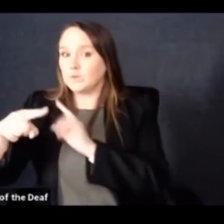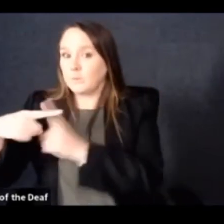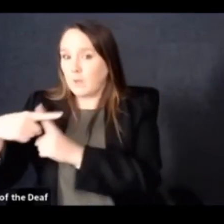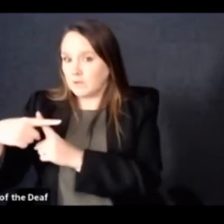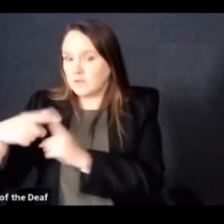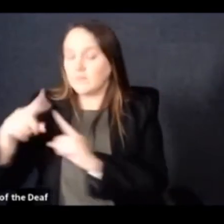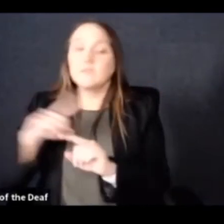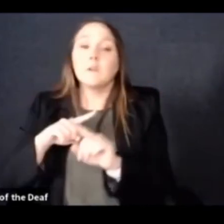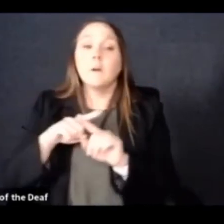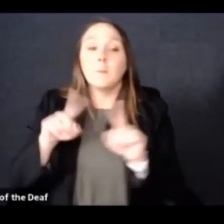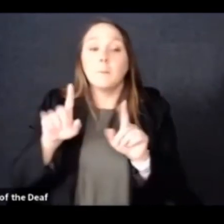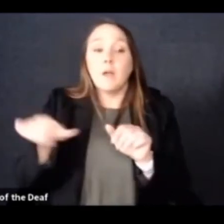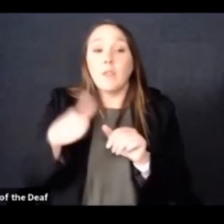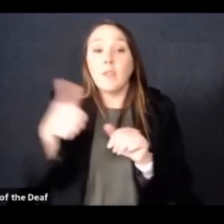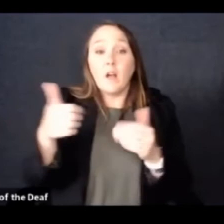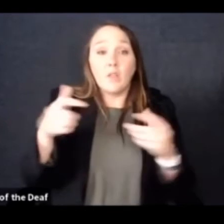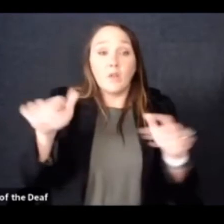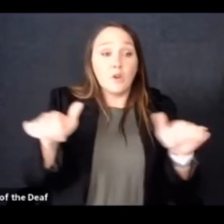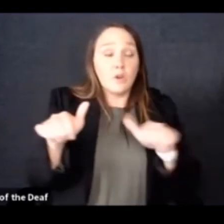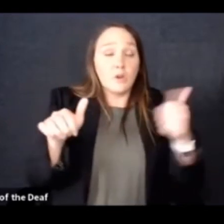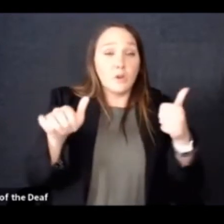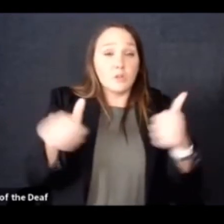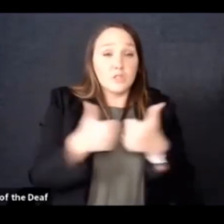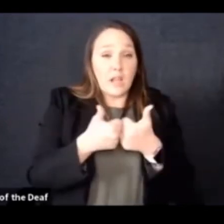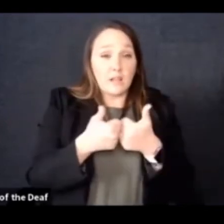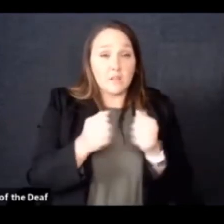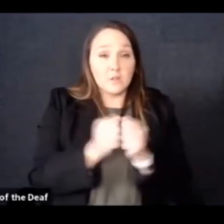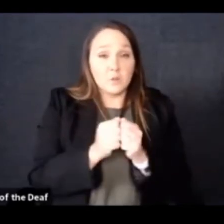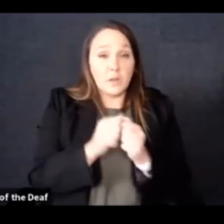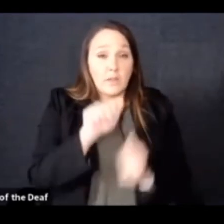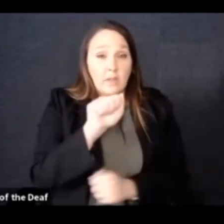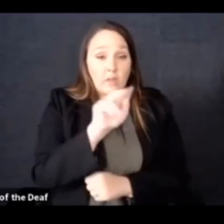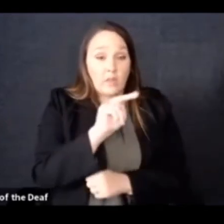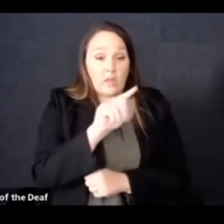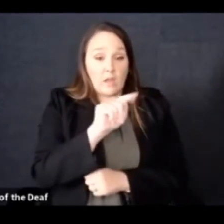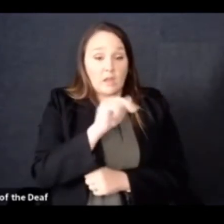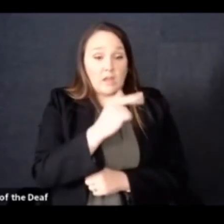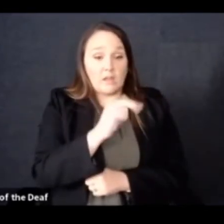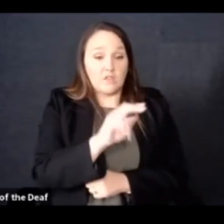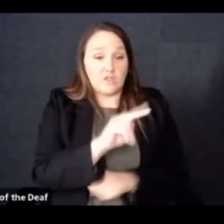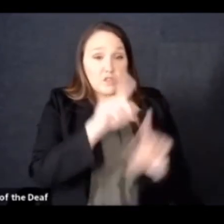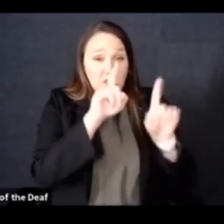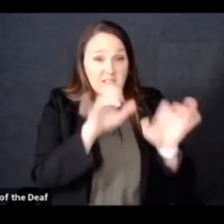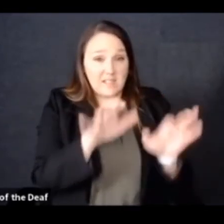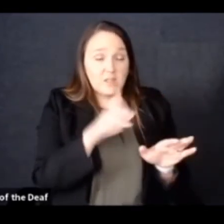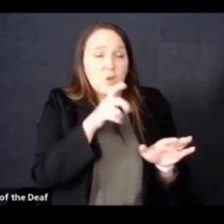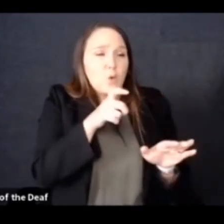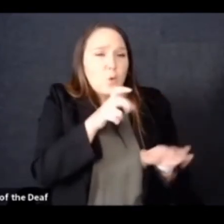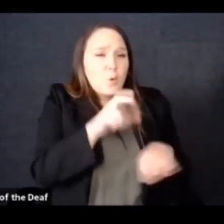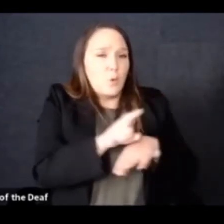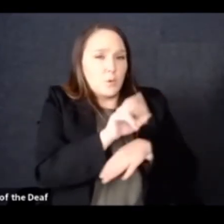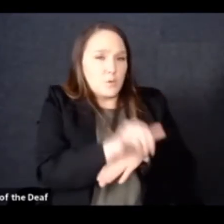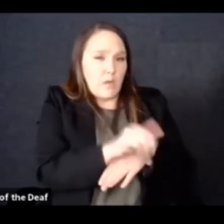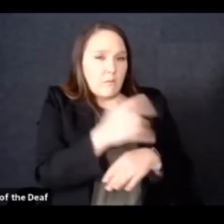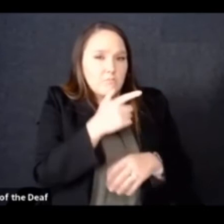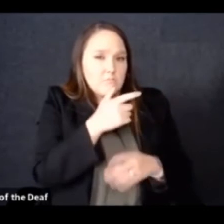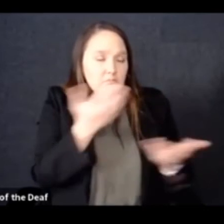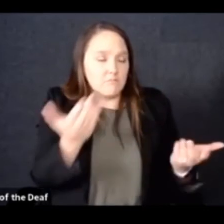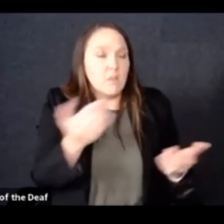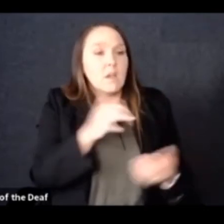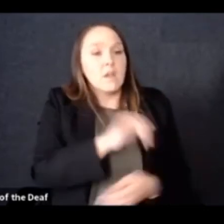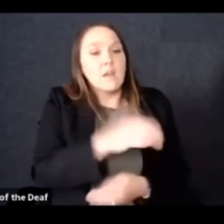The other challenge with using antigen testing is that who to use it in, and using it inappropriately really gives